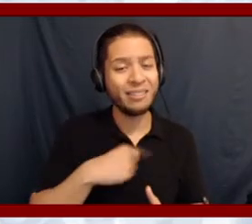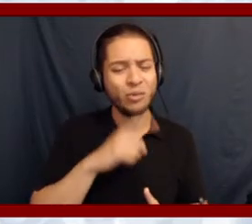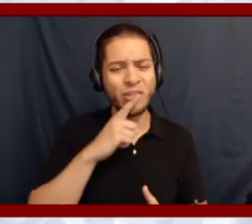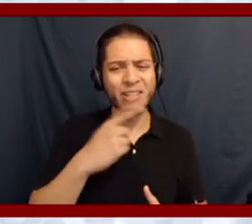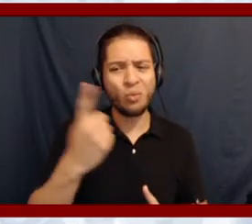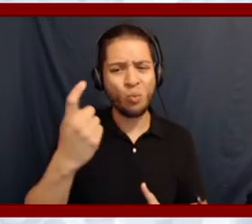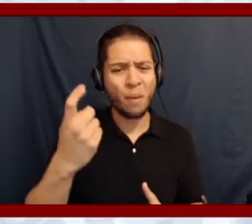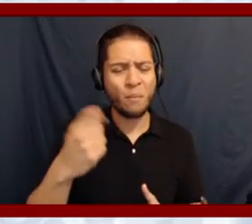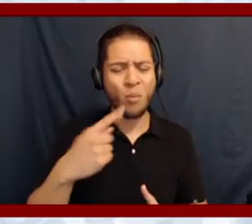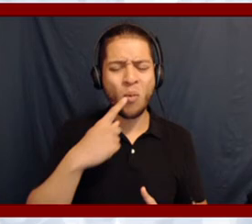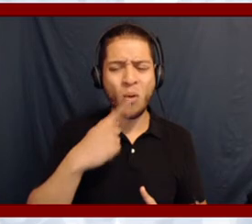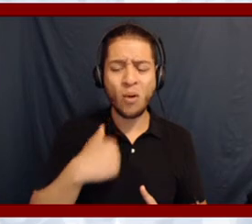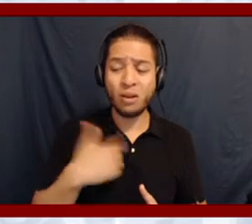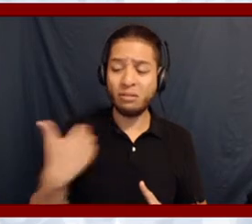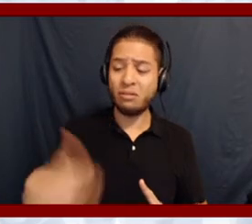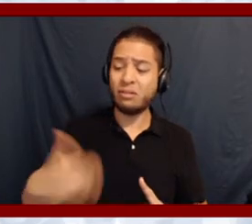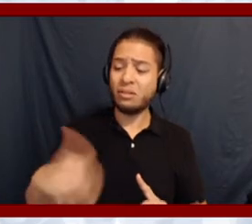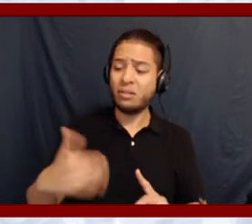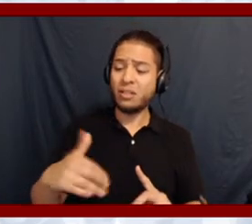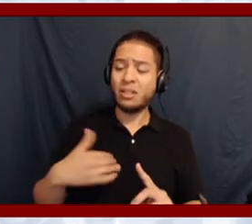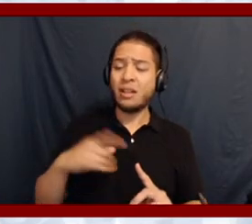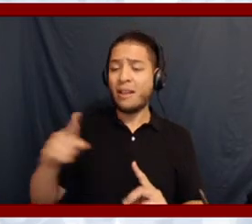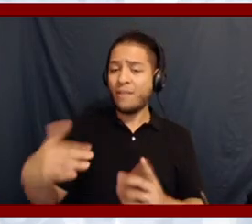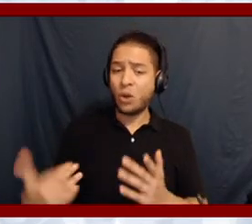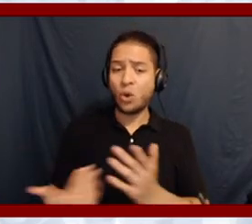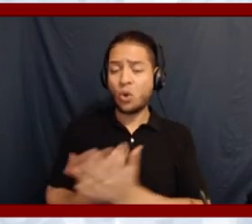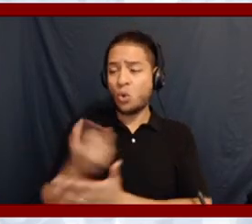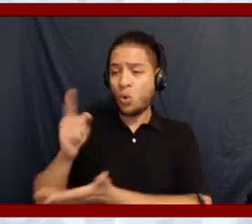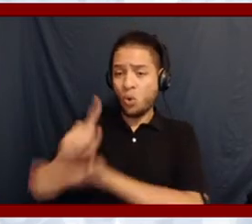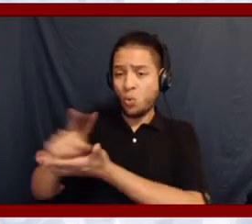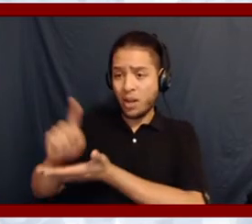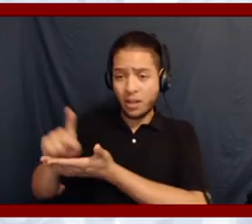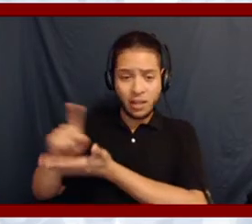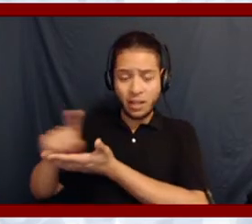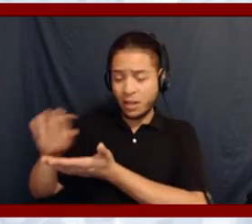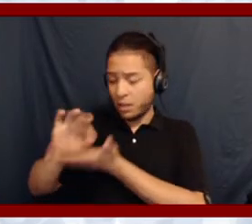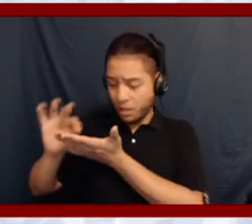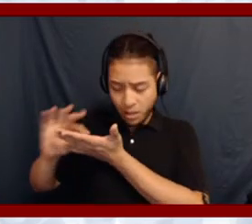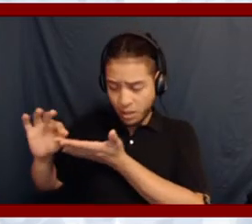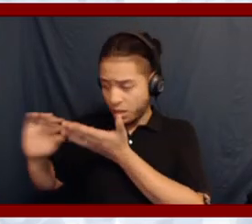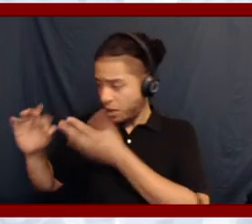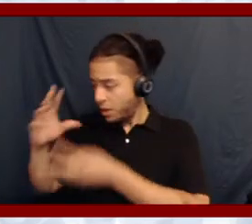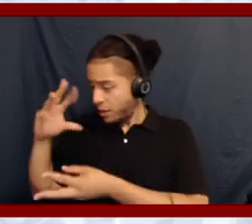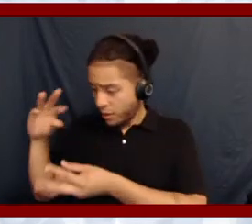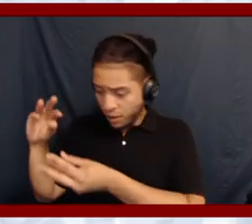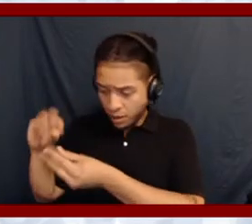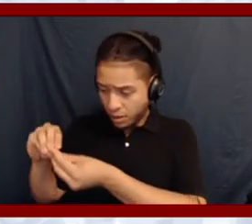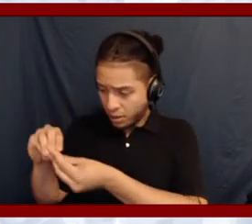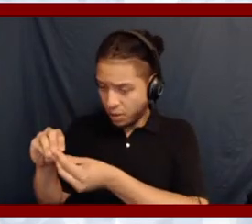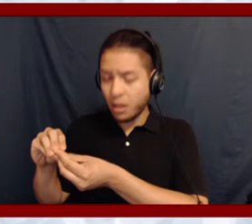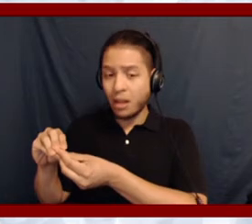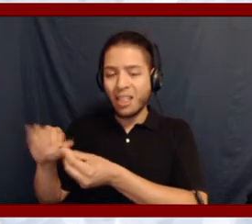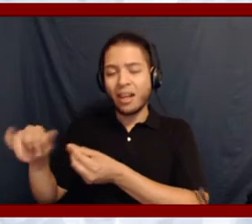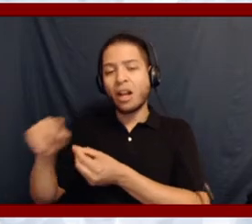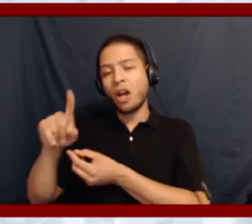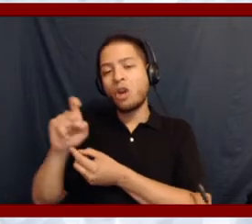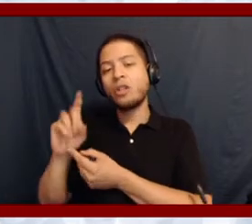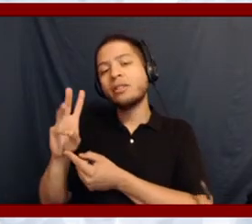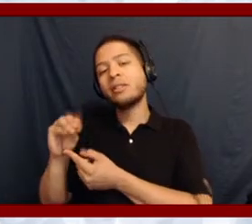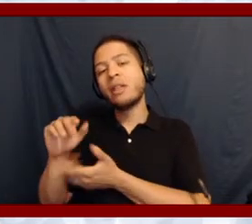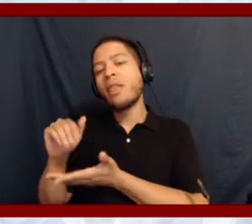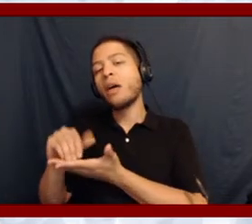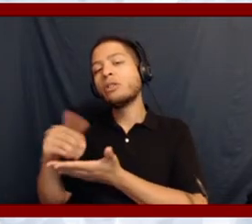total average on a daily basis was 160,000 new cases per day. That